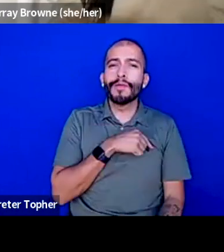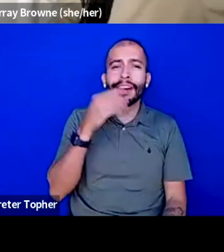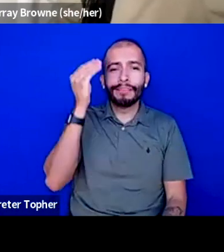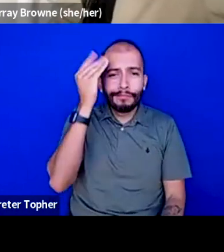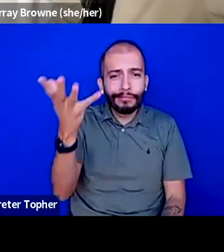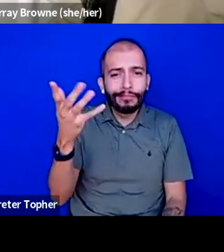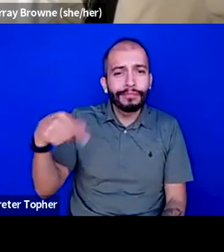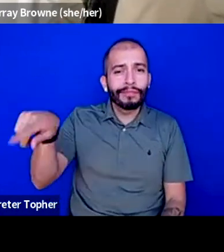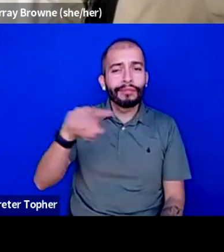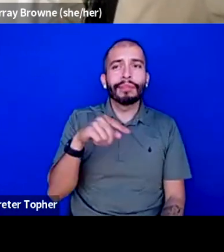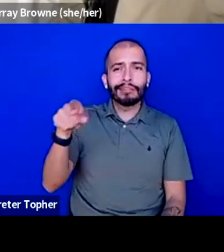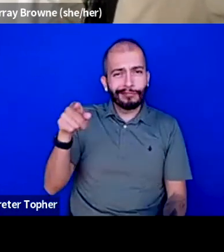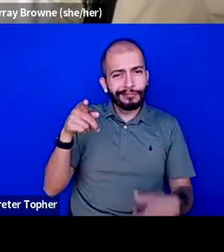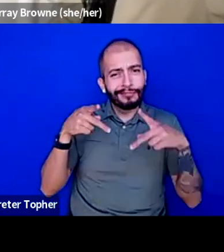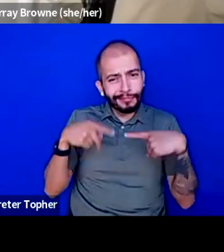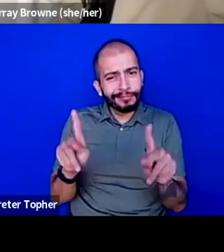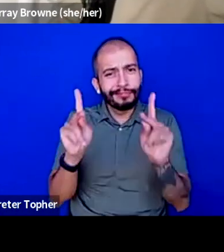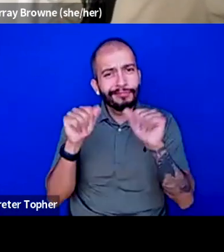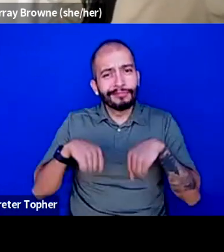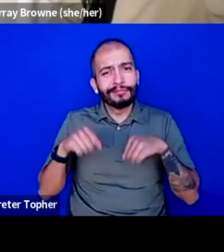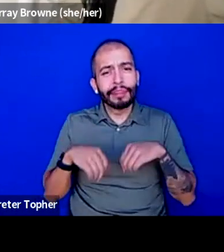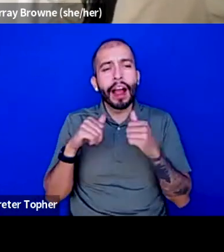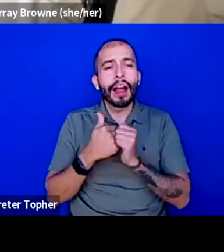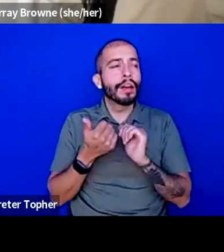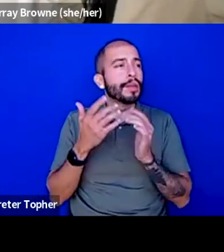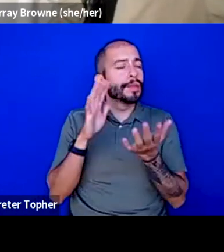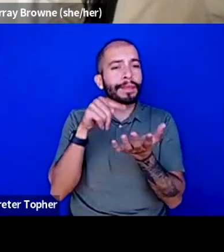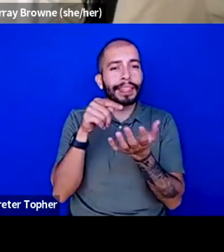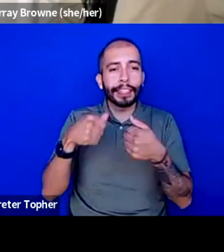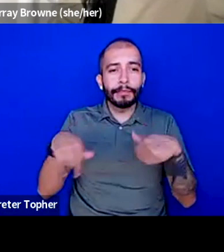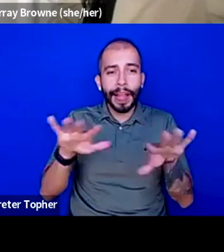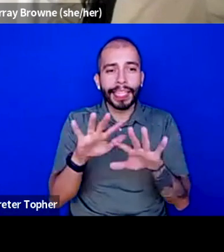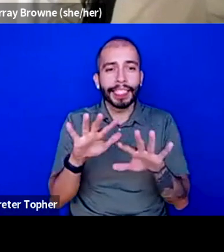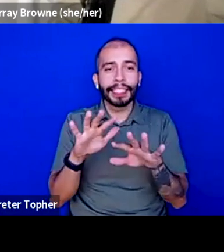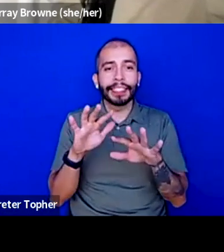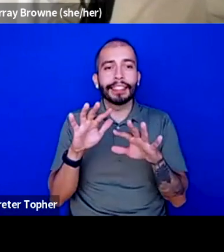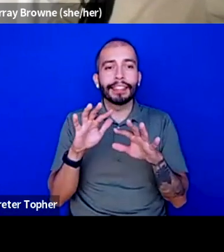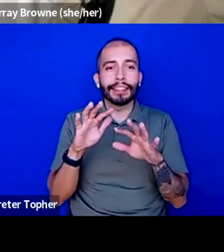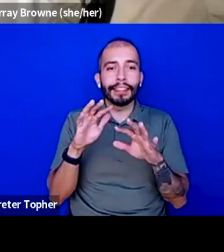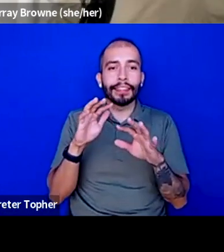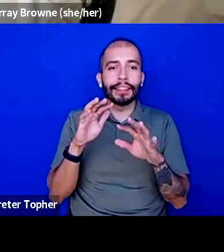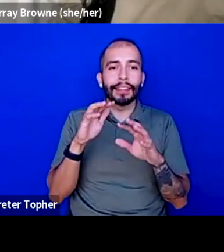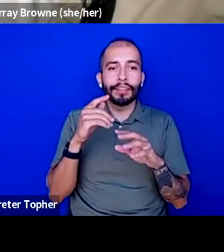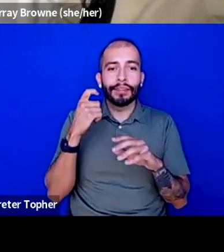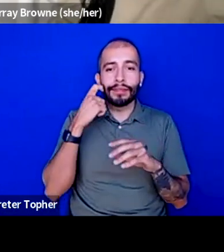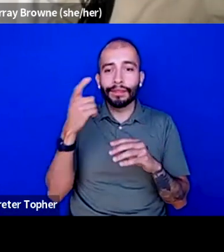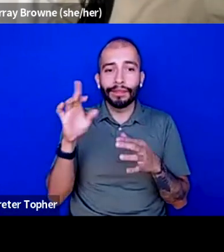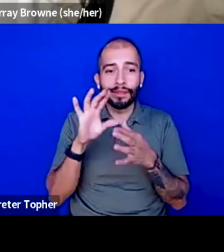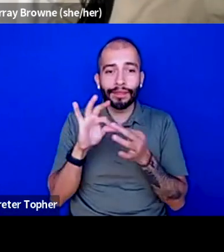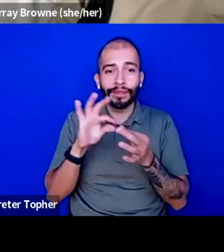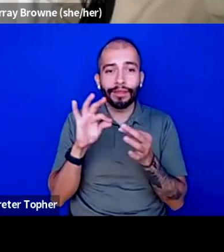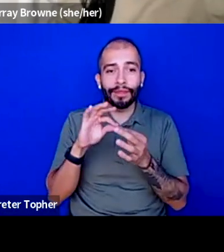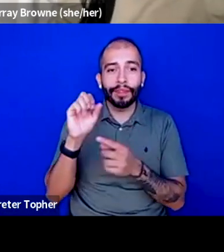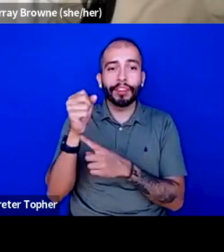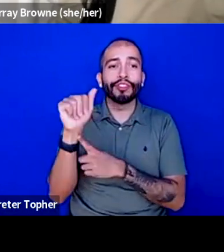in order to teach them how to quote, like Shauna described, quote, help other people, right? How